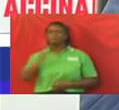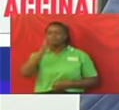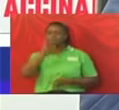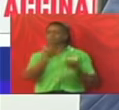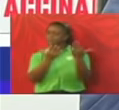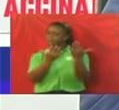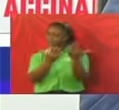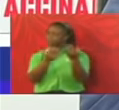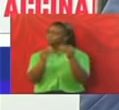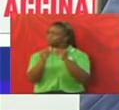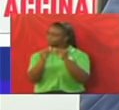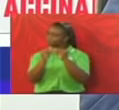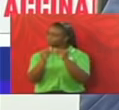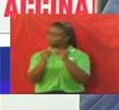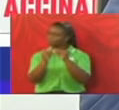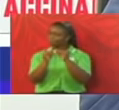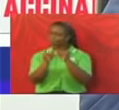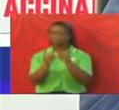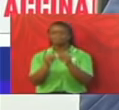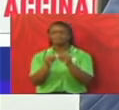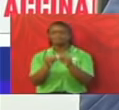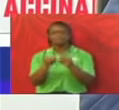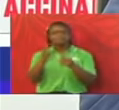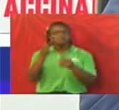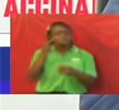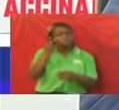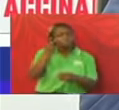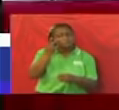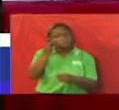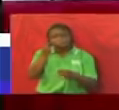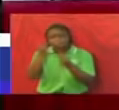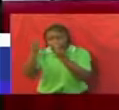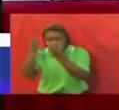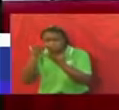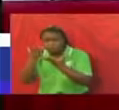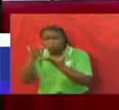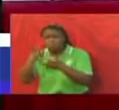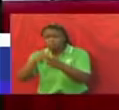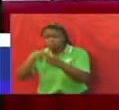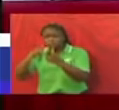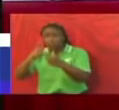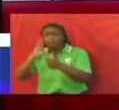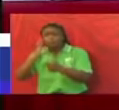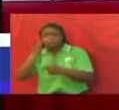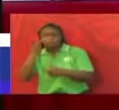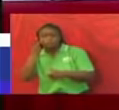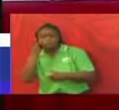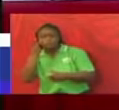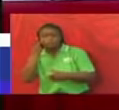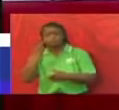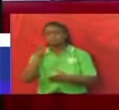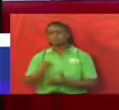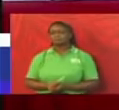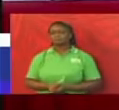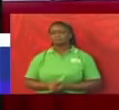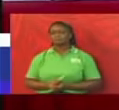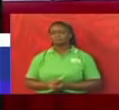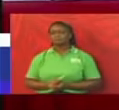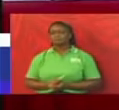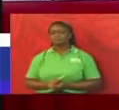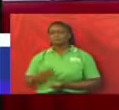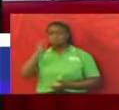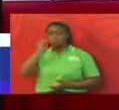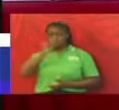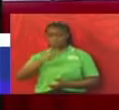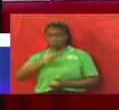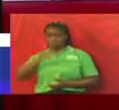any further decisions. Thank you very much, Dr. Hines. Ladies and gentlemen, we have come to the end of